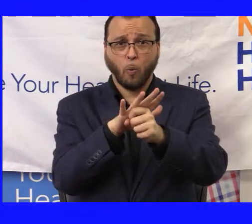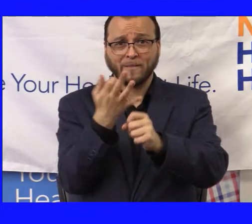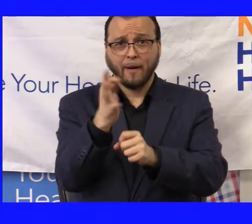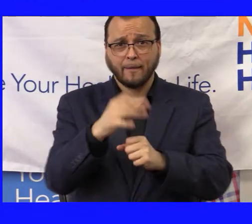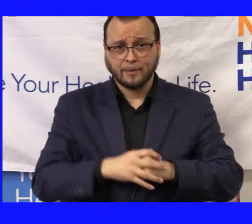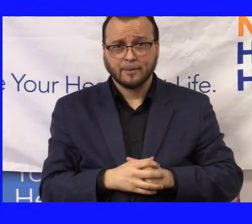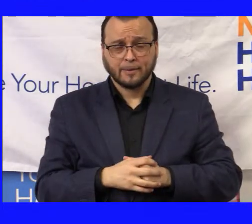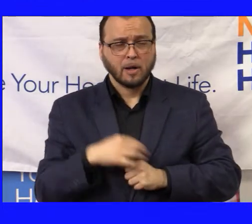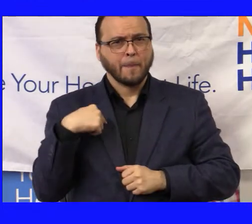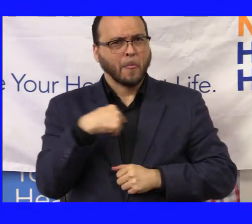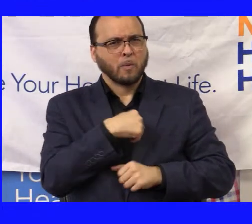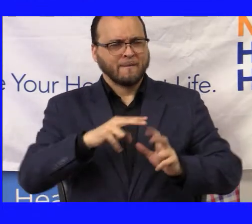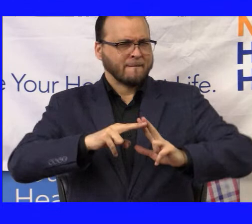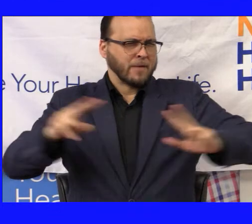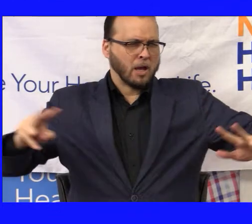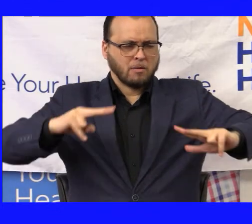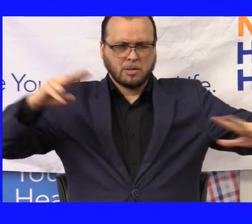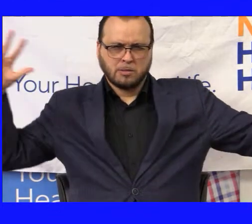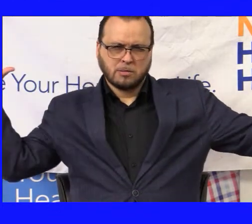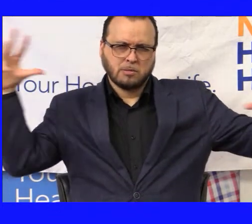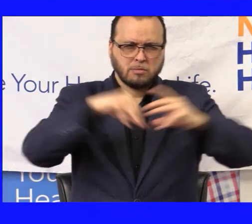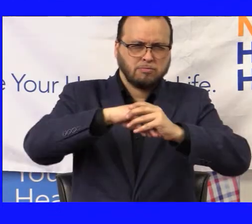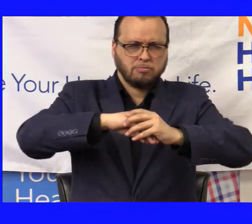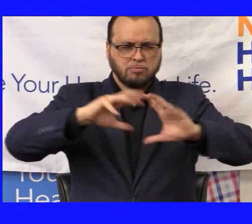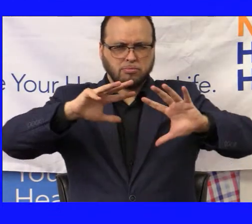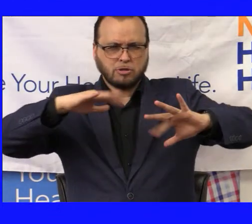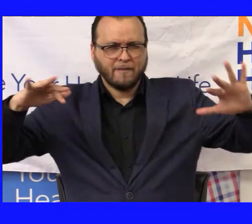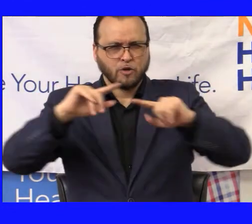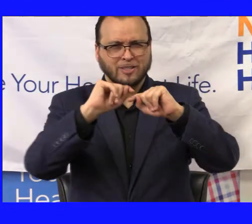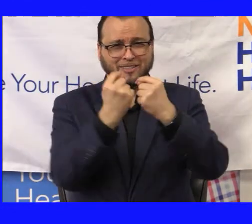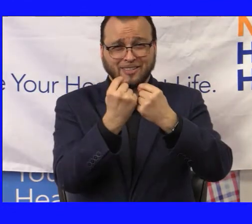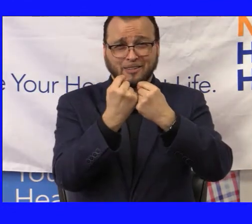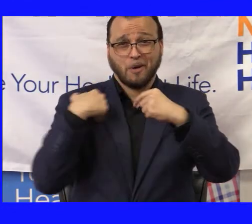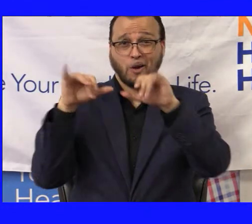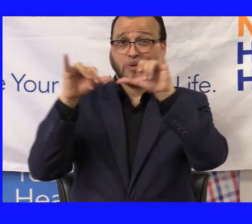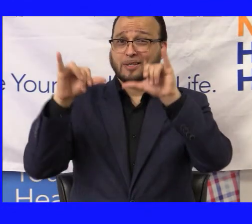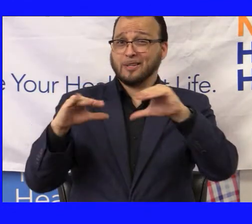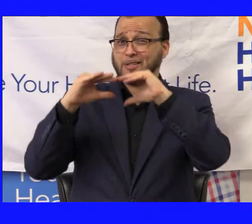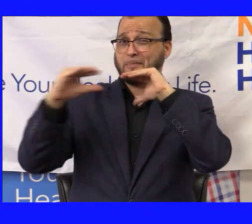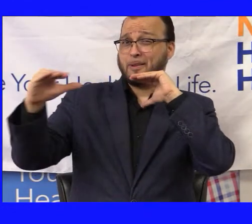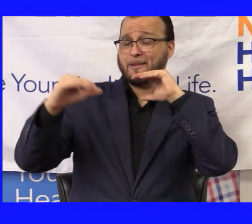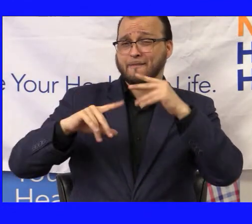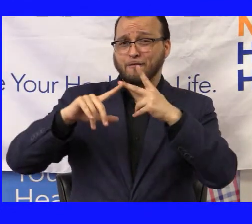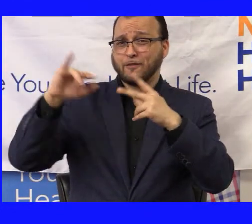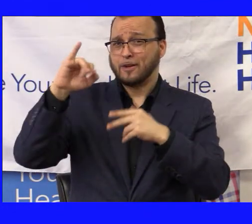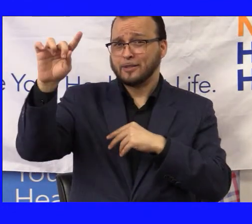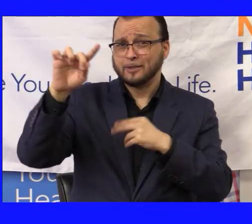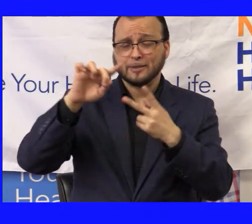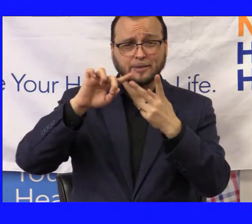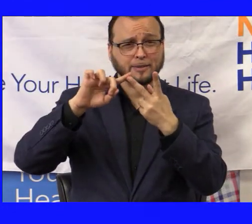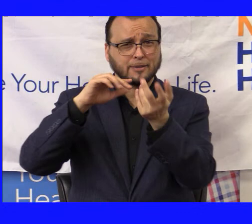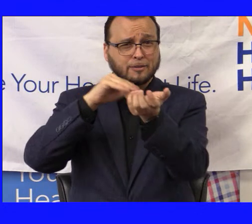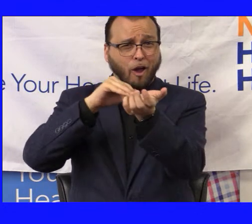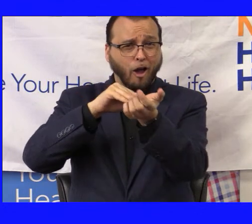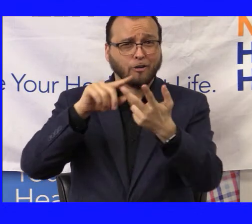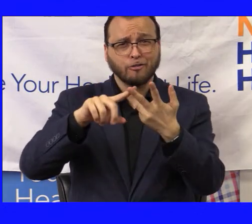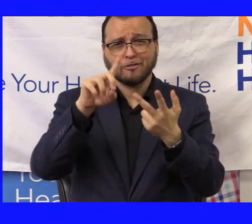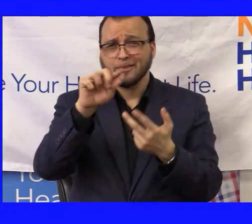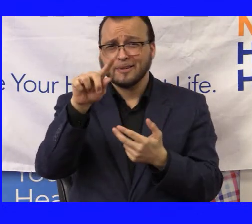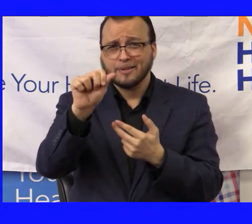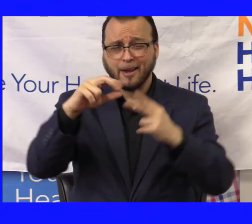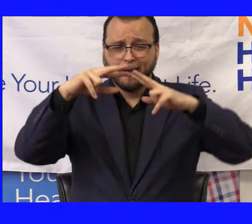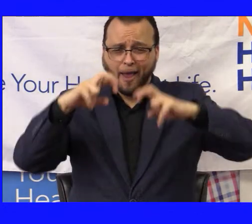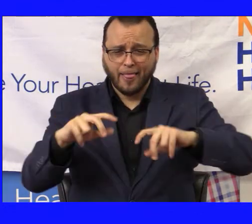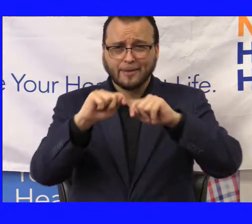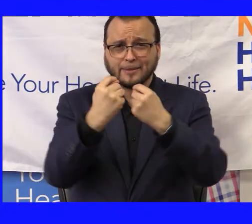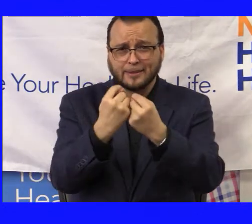COVID-19. We have a very diverse team working on this. Our system level ID docs, a data